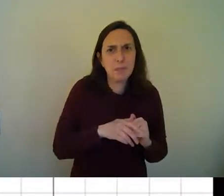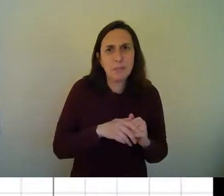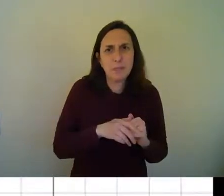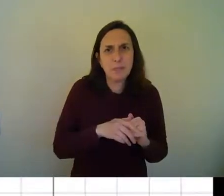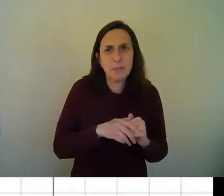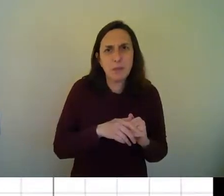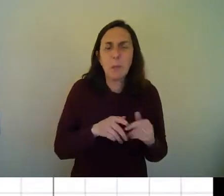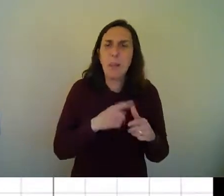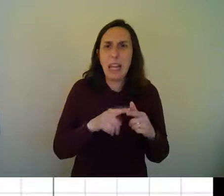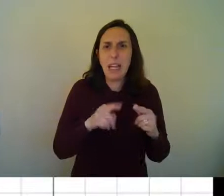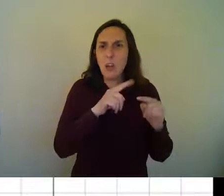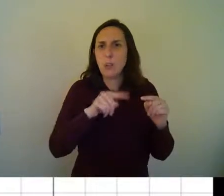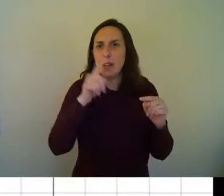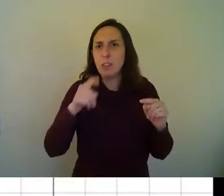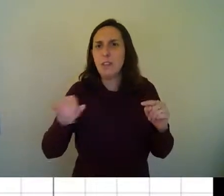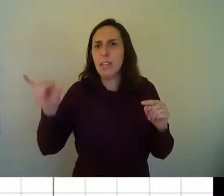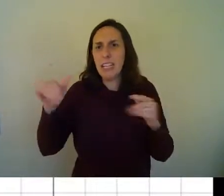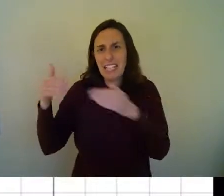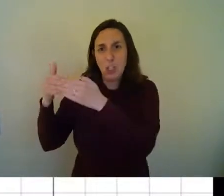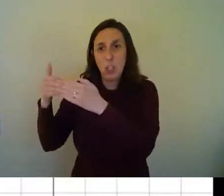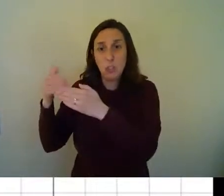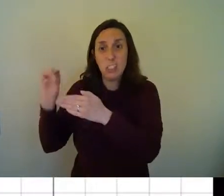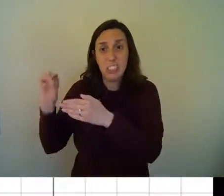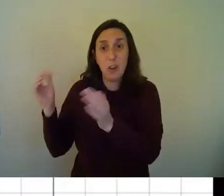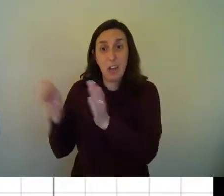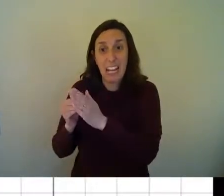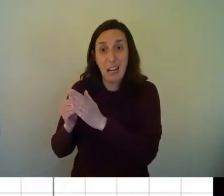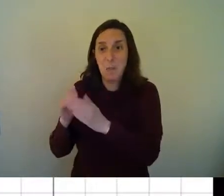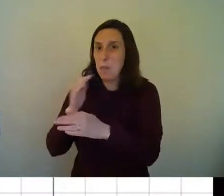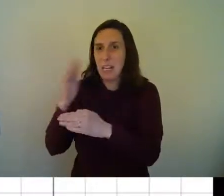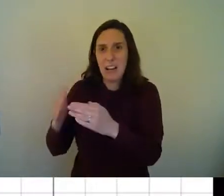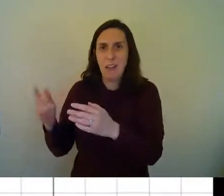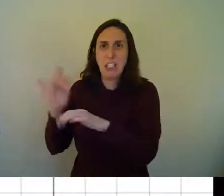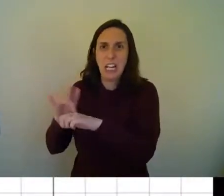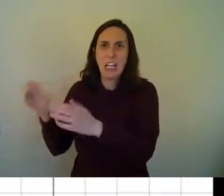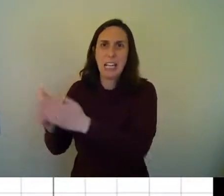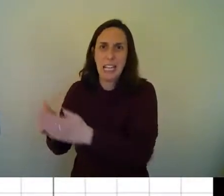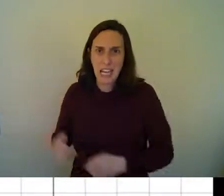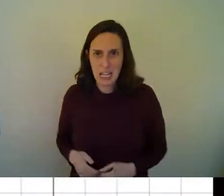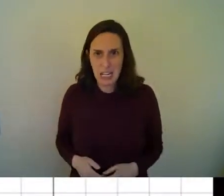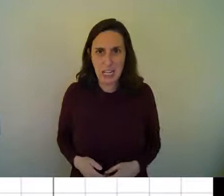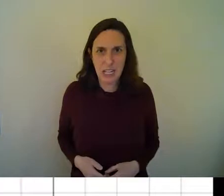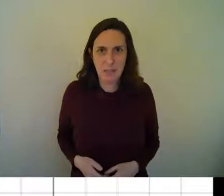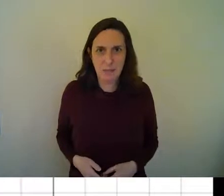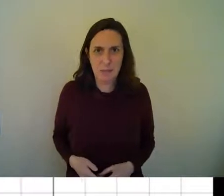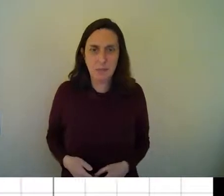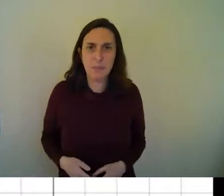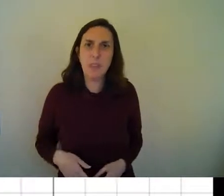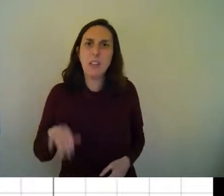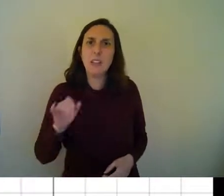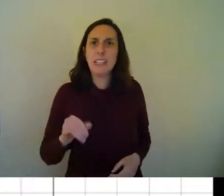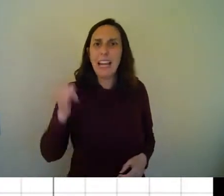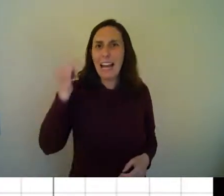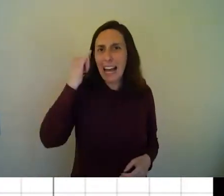And then as it goes off towards infinity, it gets close to 0 again, but never quite touches it. And that idea of